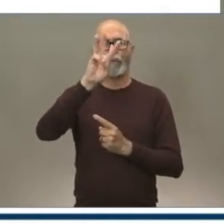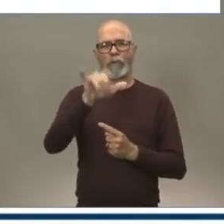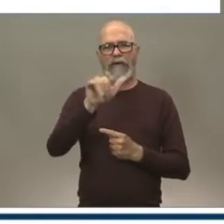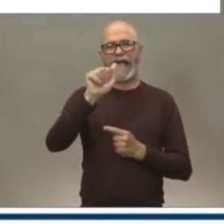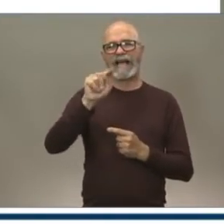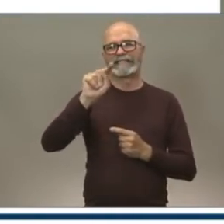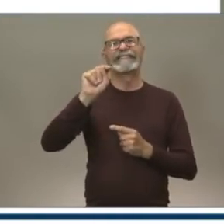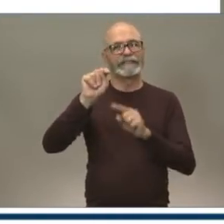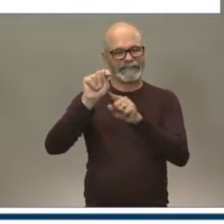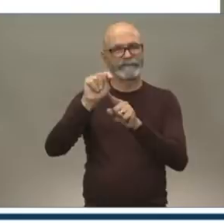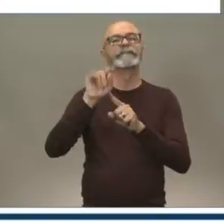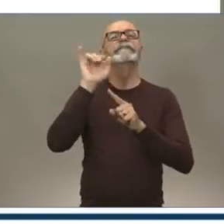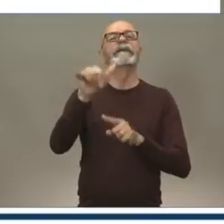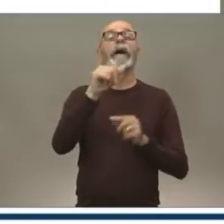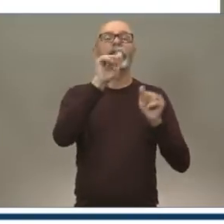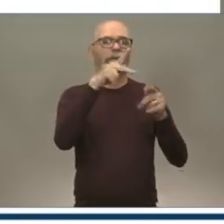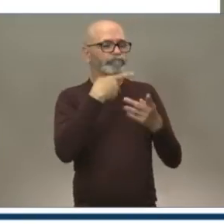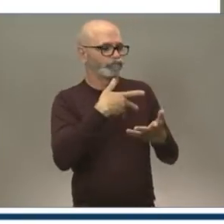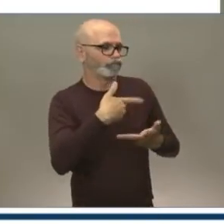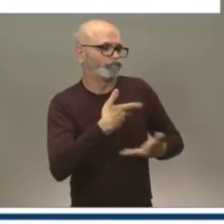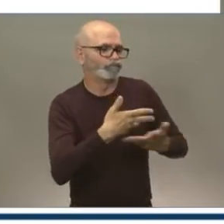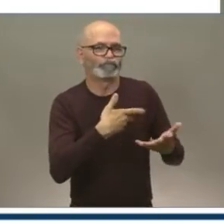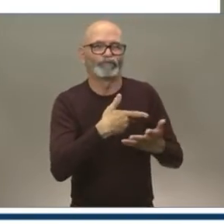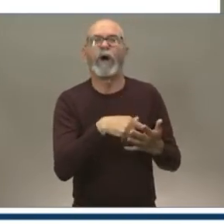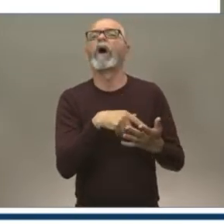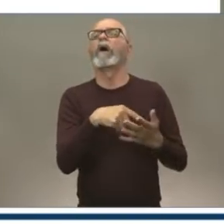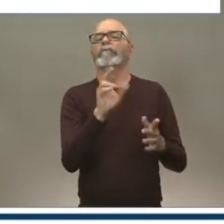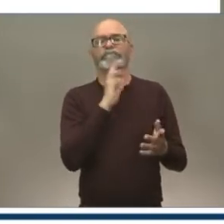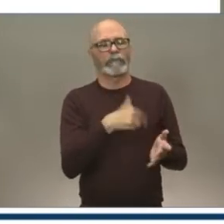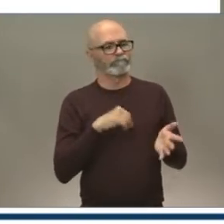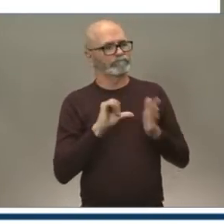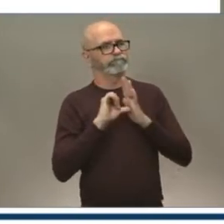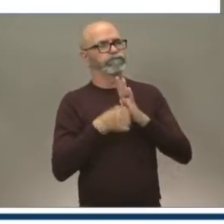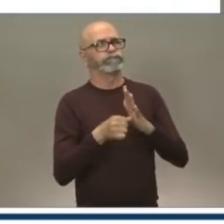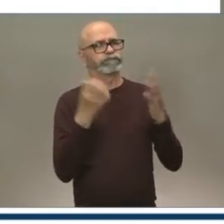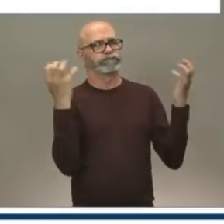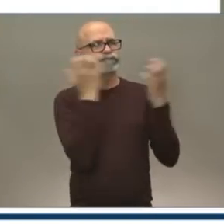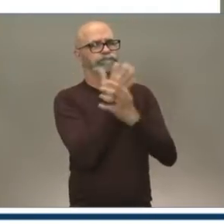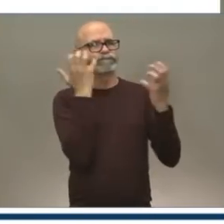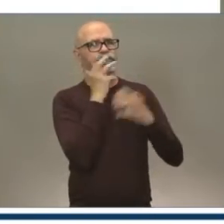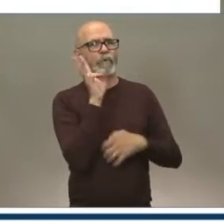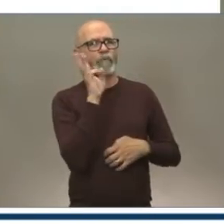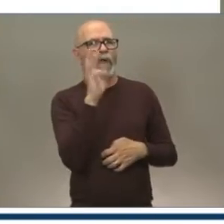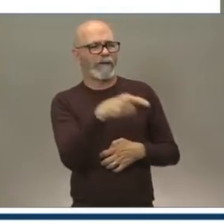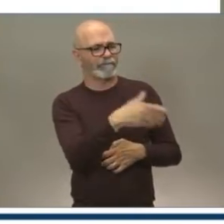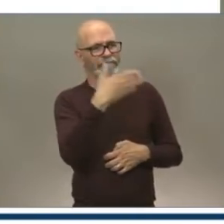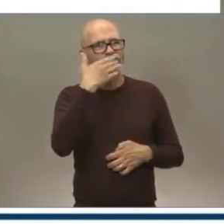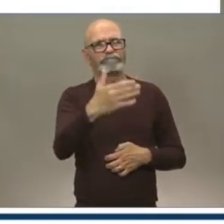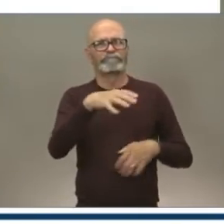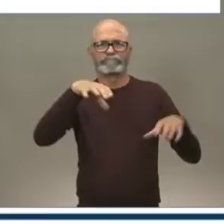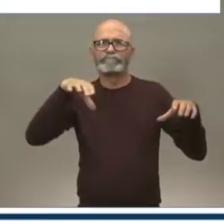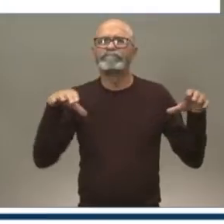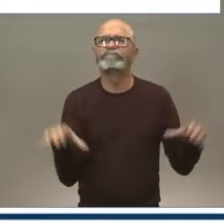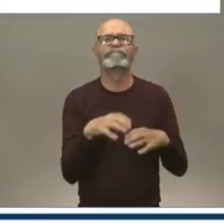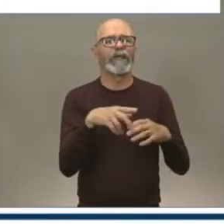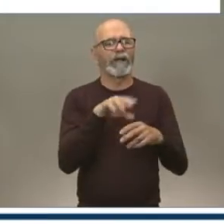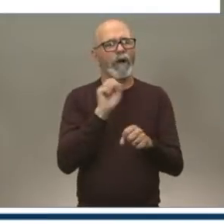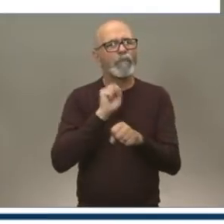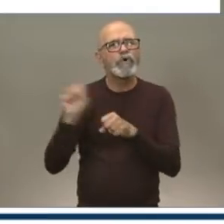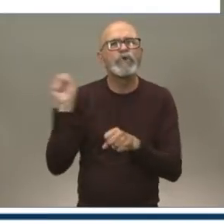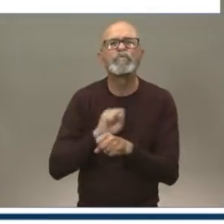running. And it was such a positive environment, so full of so many dedicated people and full of such